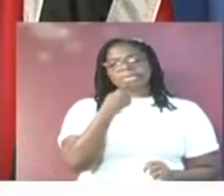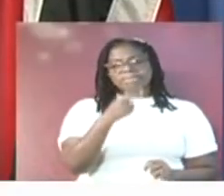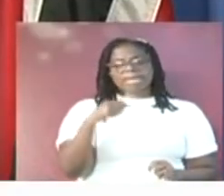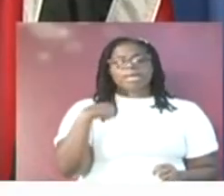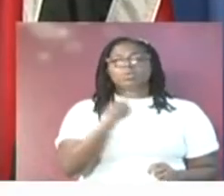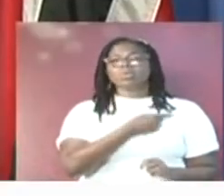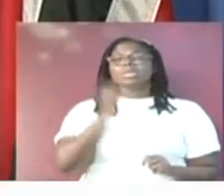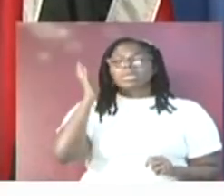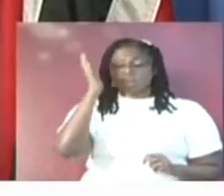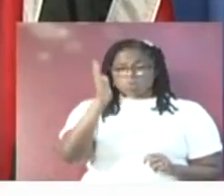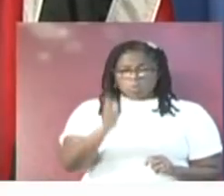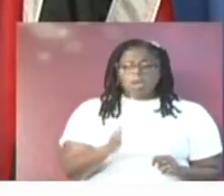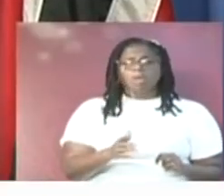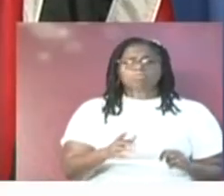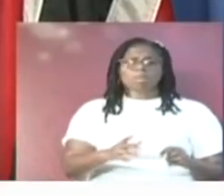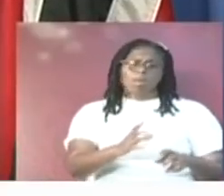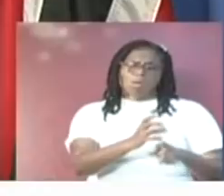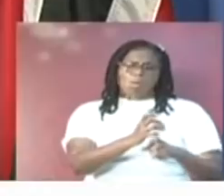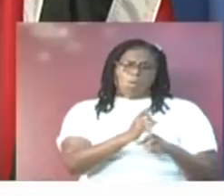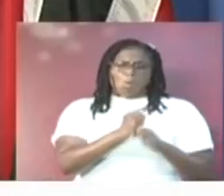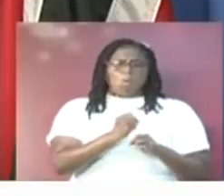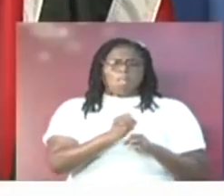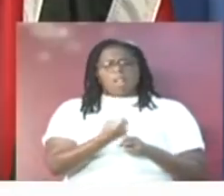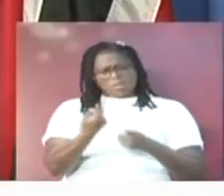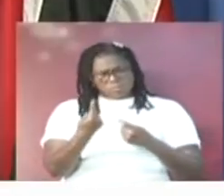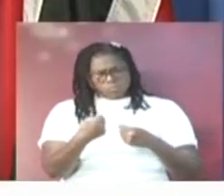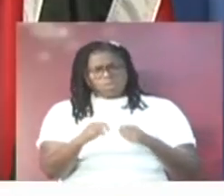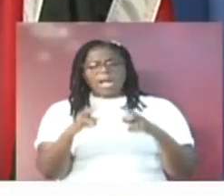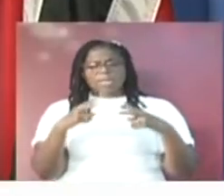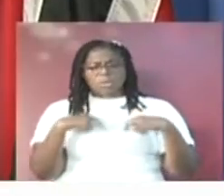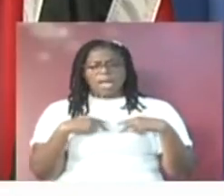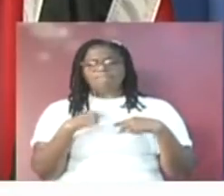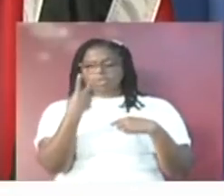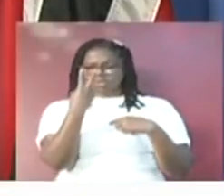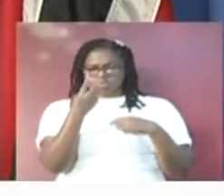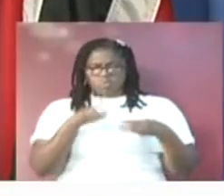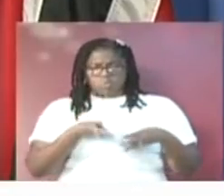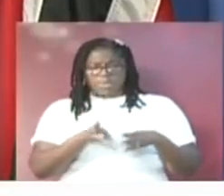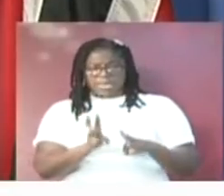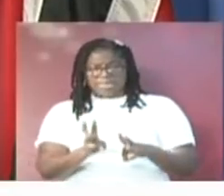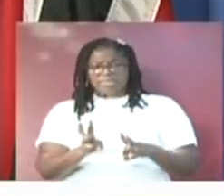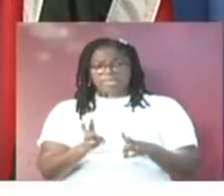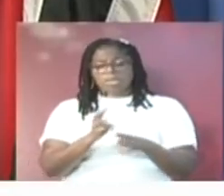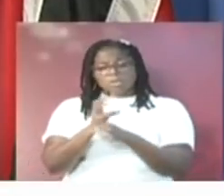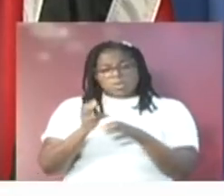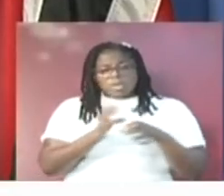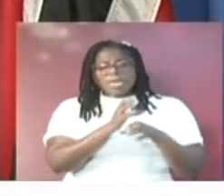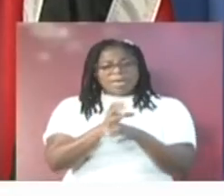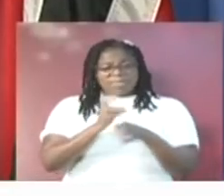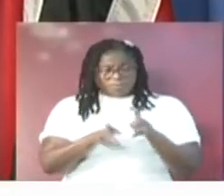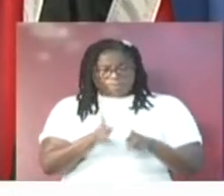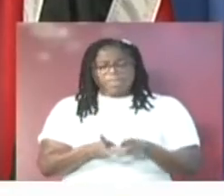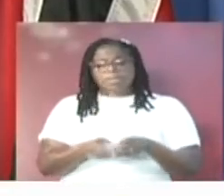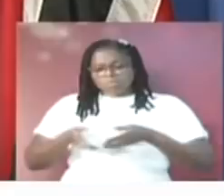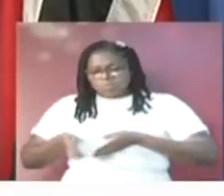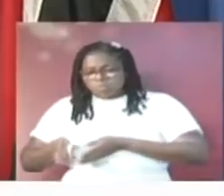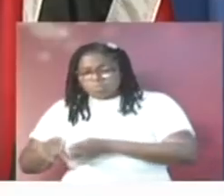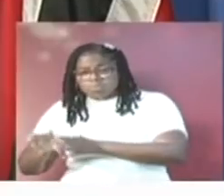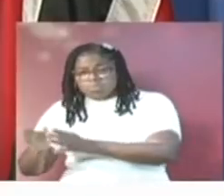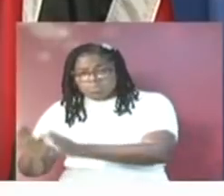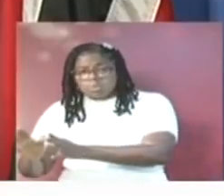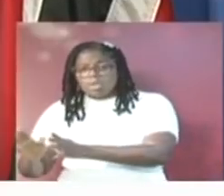holding what we call a parallel health system. Because of the nature of this virus, if this virus is